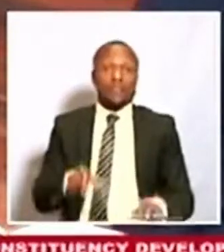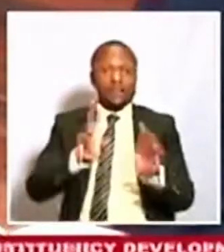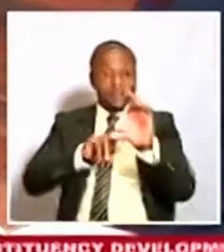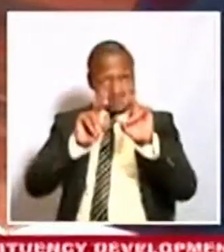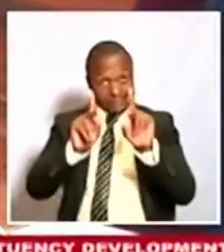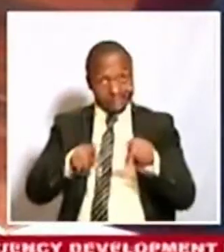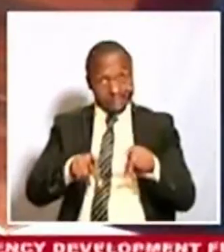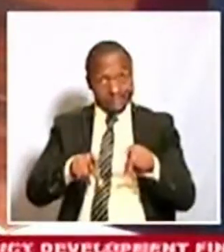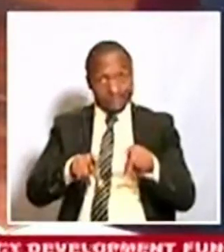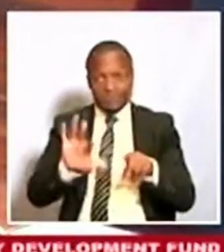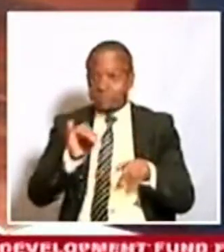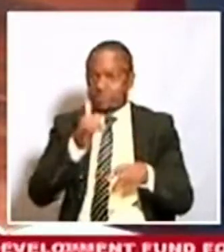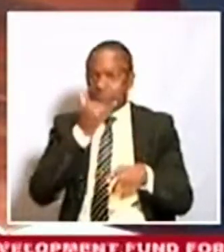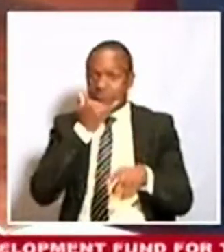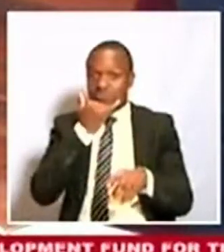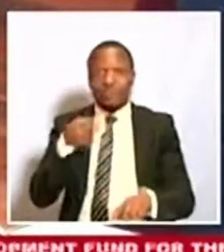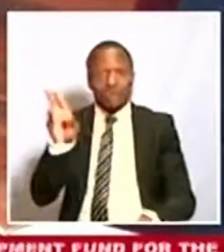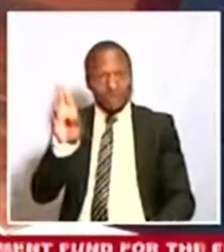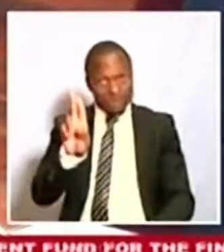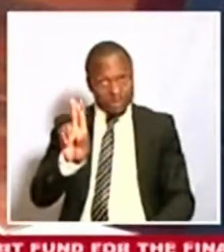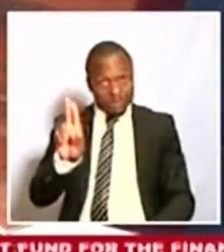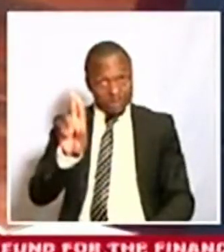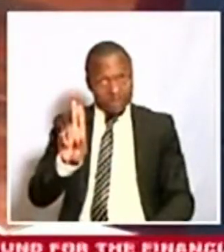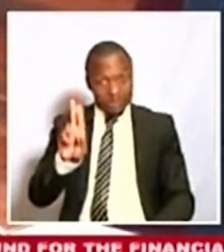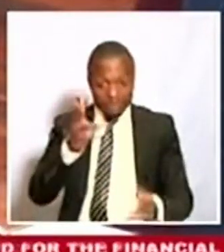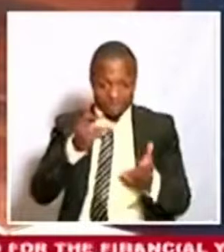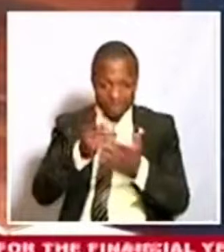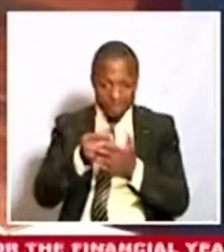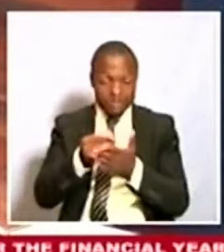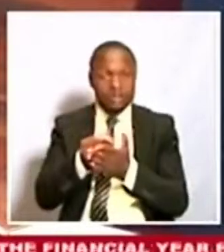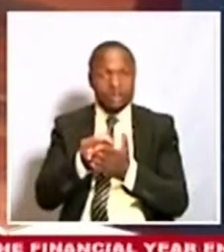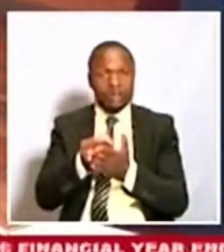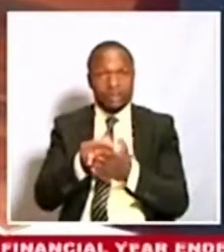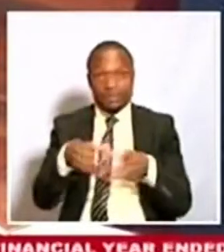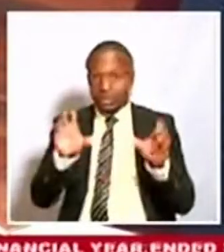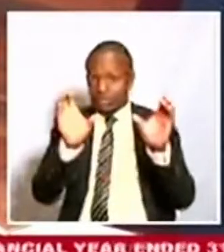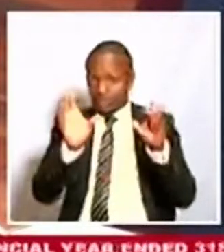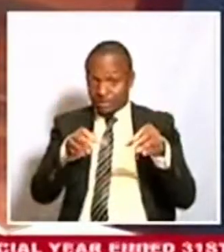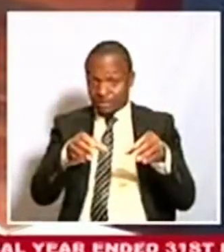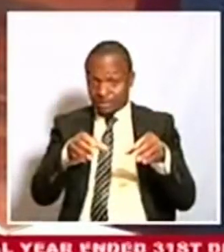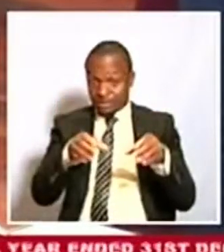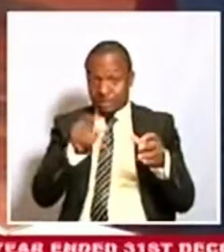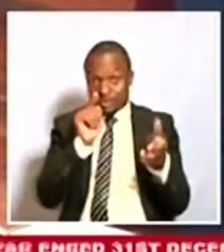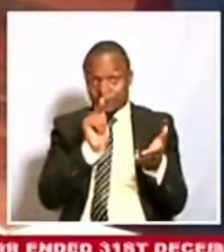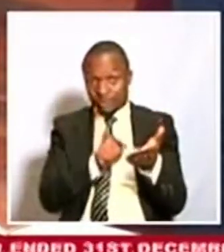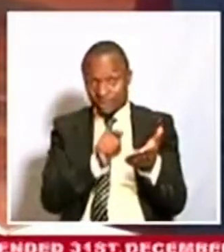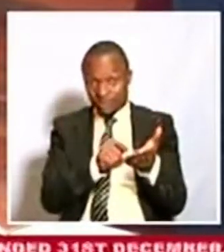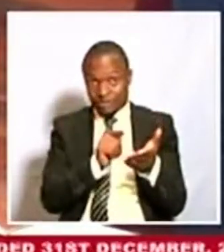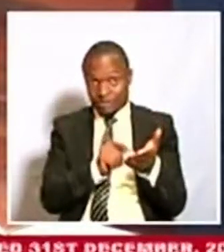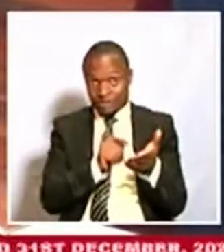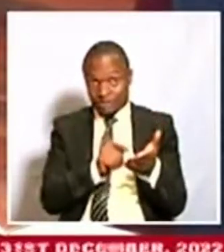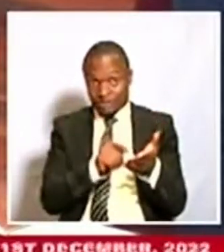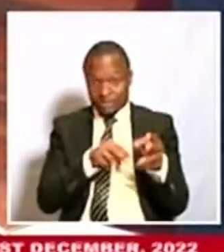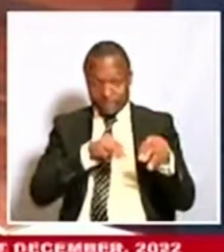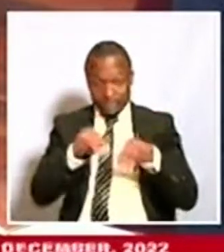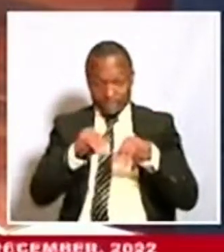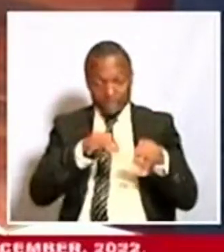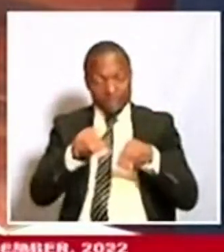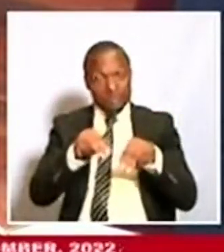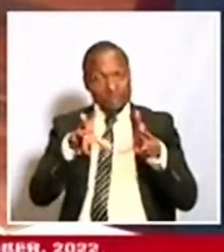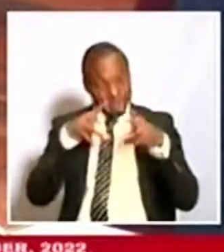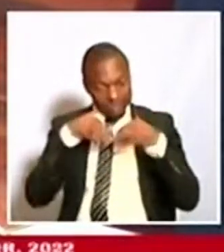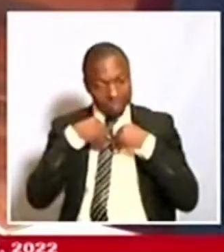Chair, misappropriation of funds by clubs. This refers to management wishes